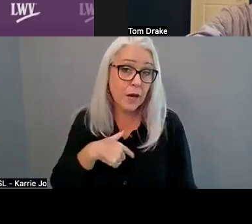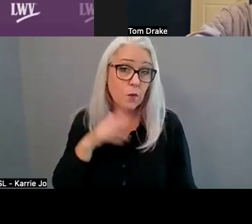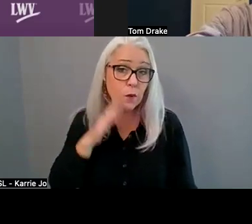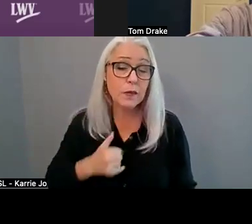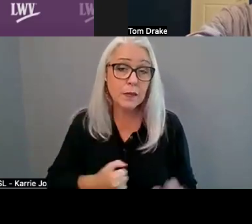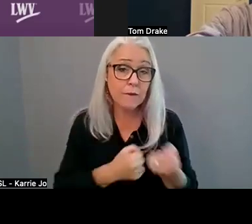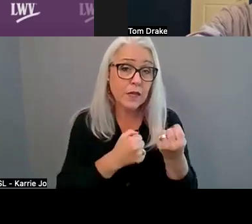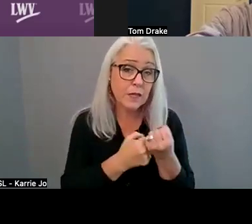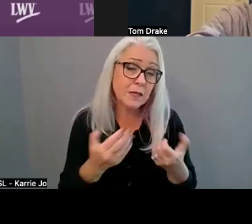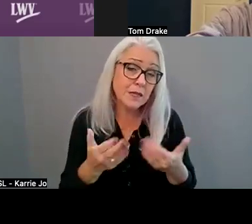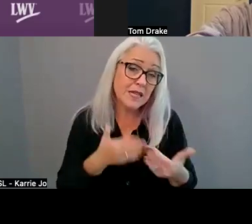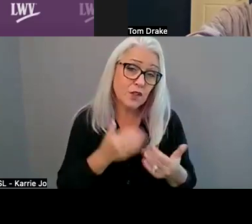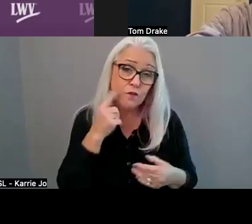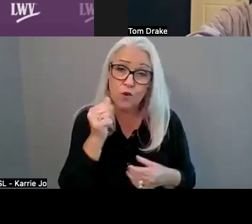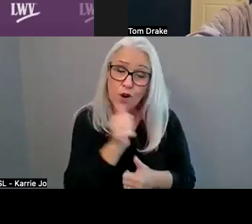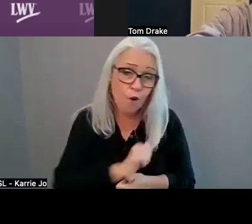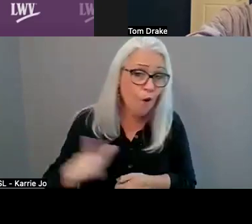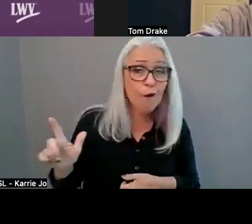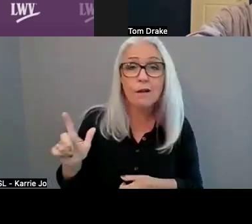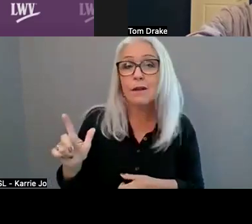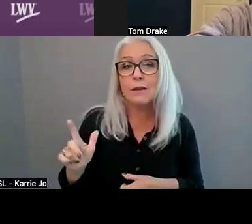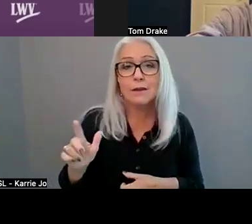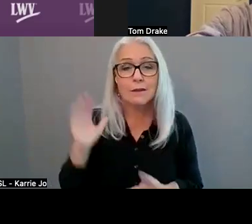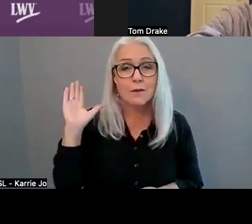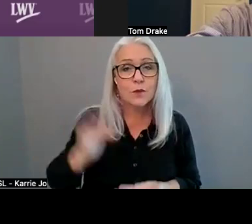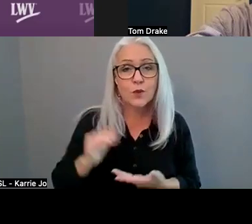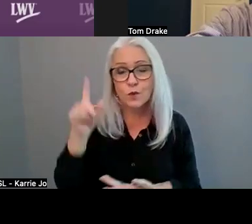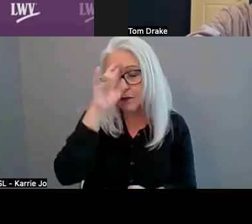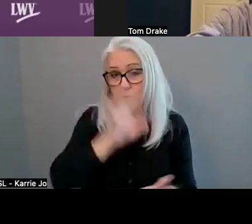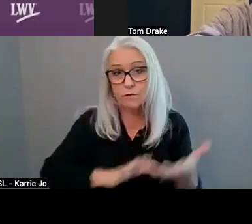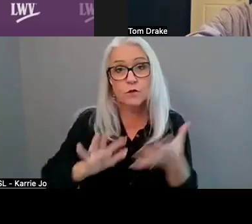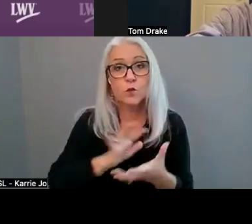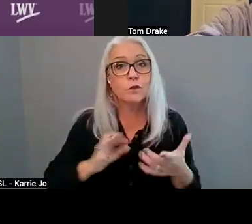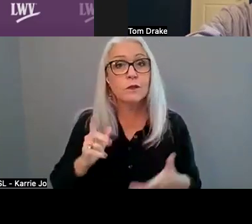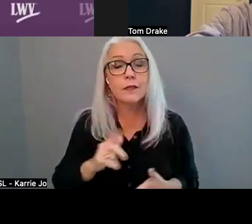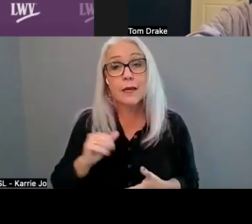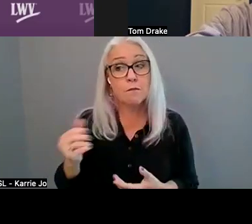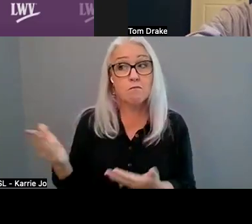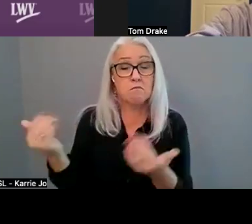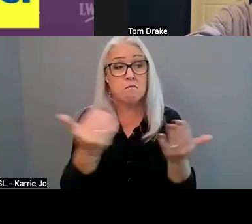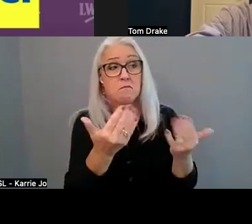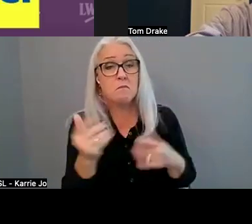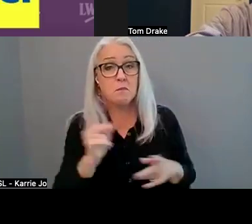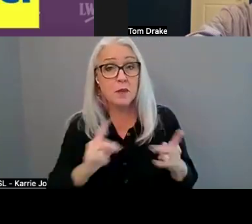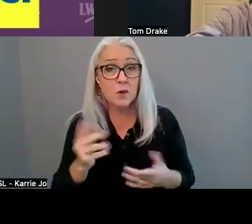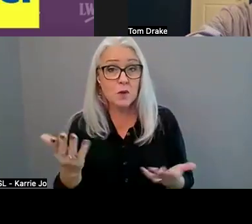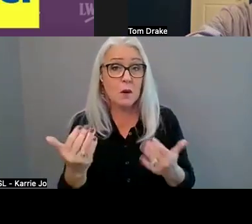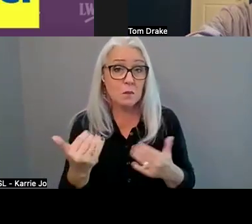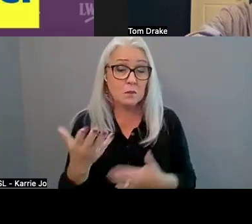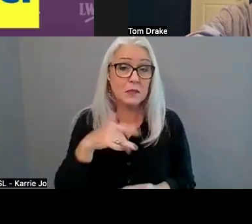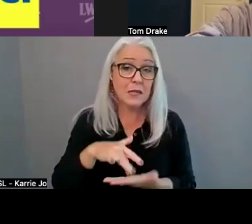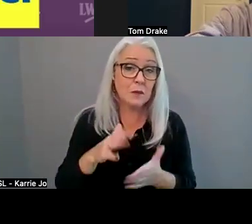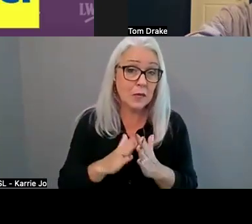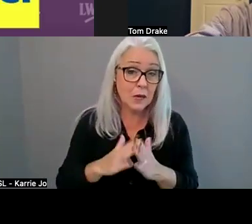easier on everyone. That'll reduce the confusion, and hopefully that'll bring more people. But I think we need to have a qualitative and a